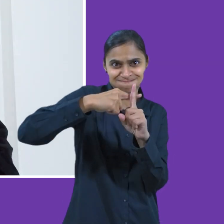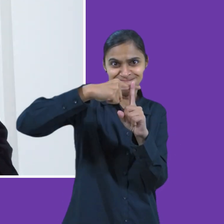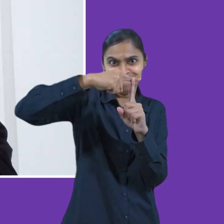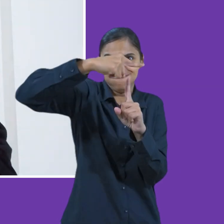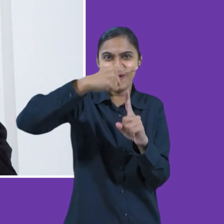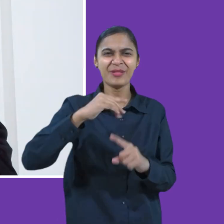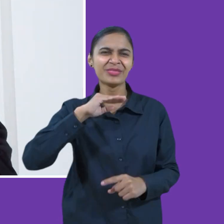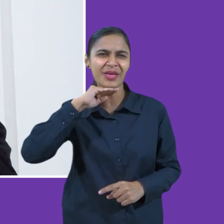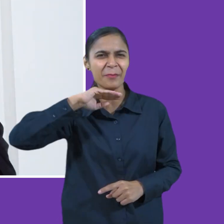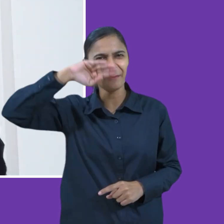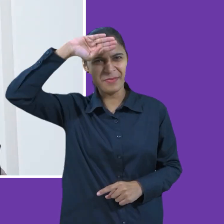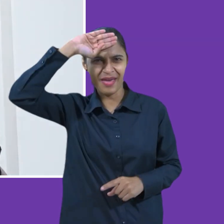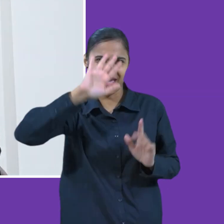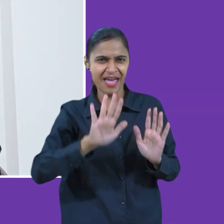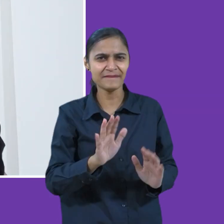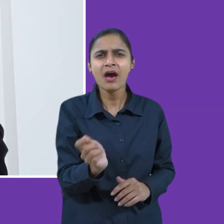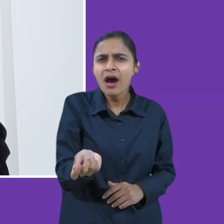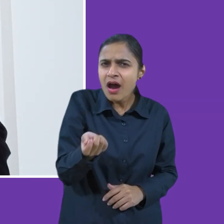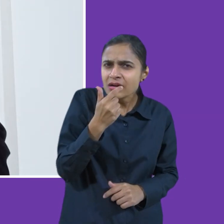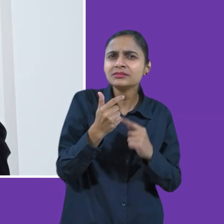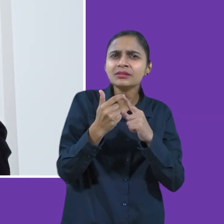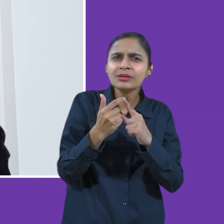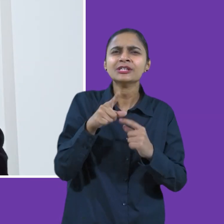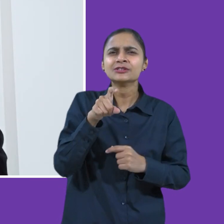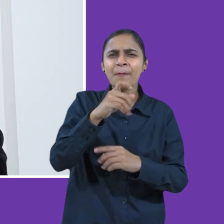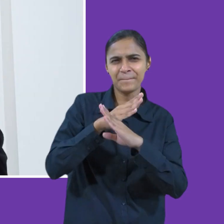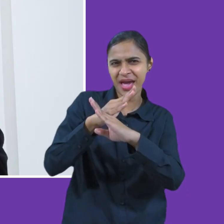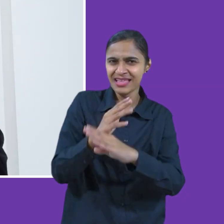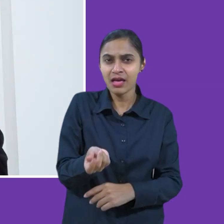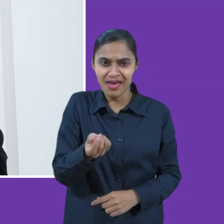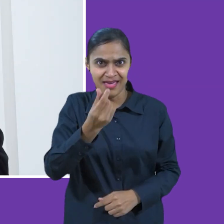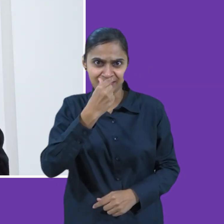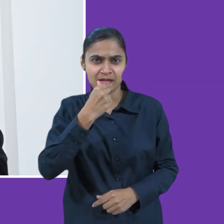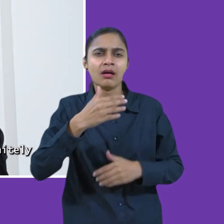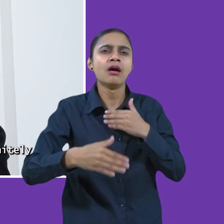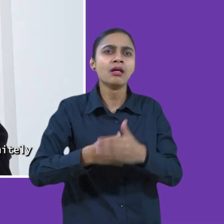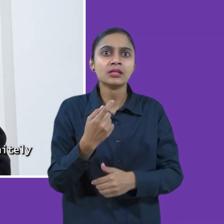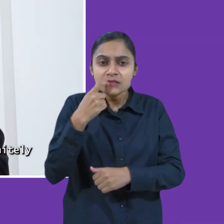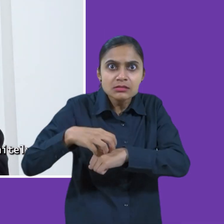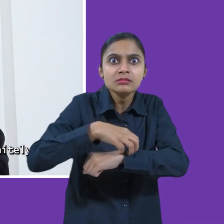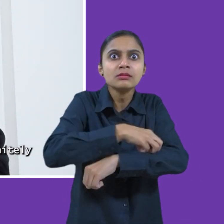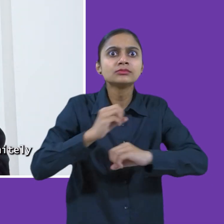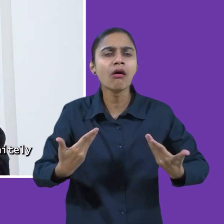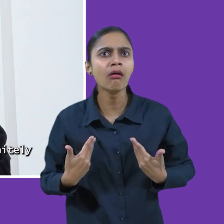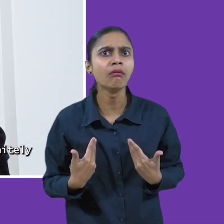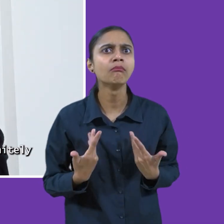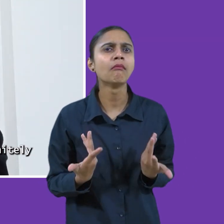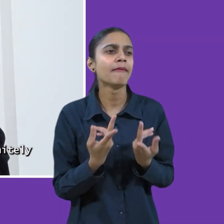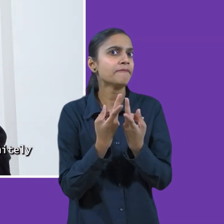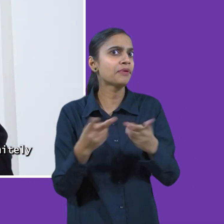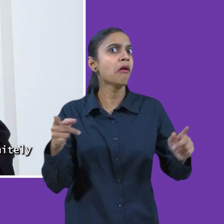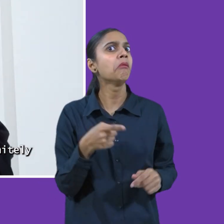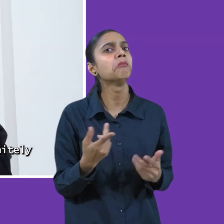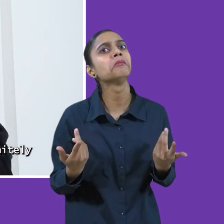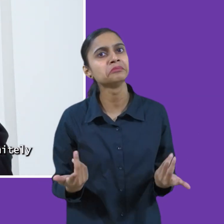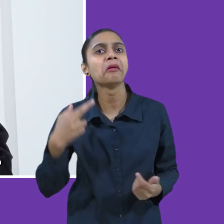a white patch. So it may not be in all cases it will lead. We are not we can't say that surely, but you can definitely